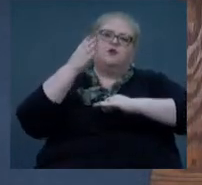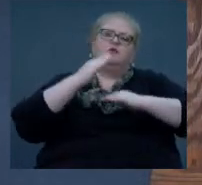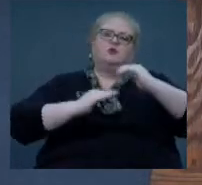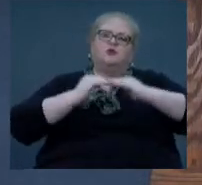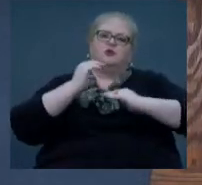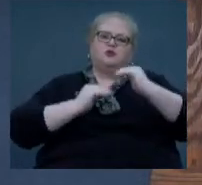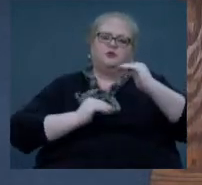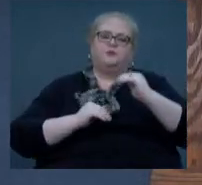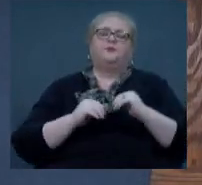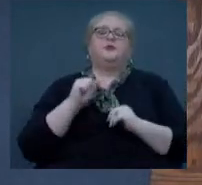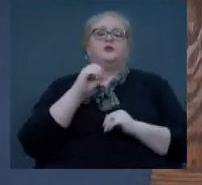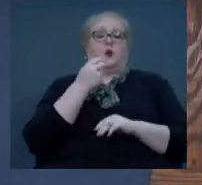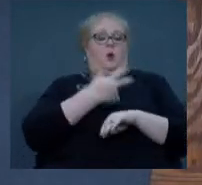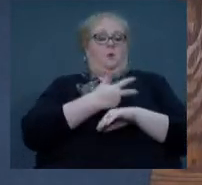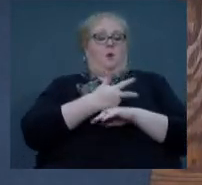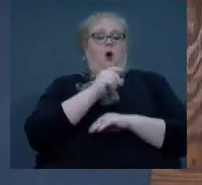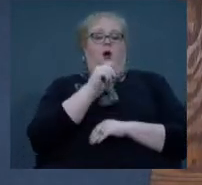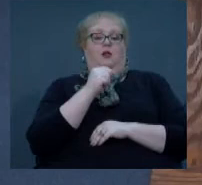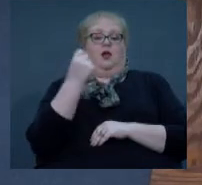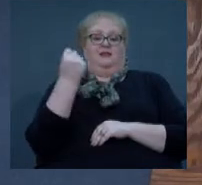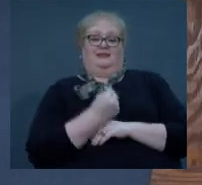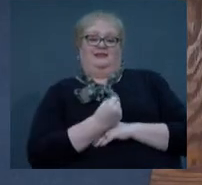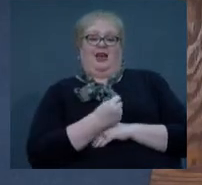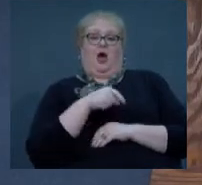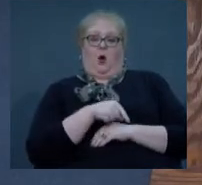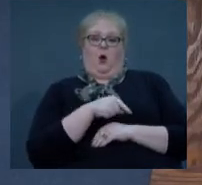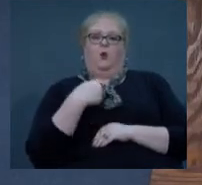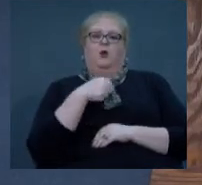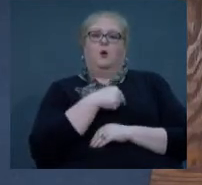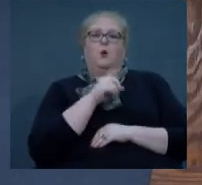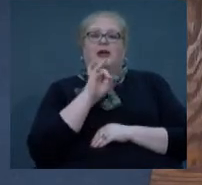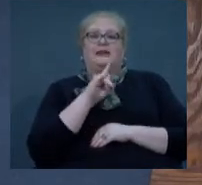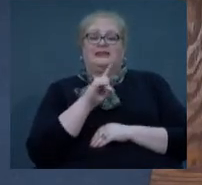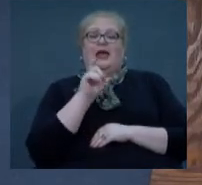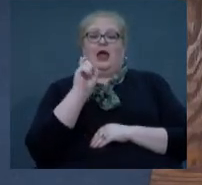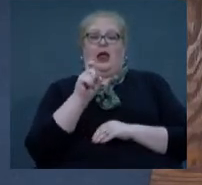lot was already existing, we had to go down 8 feet below